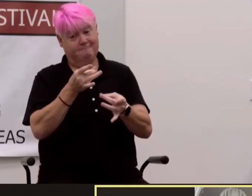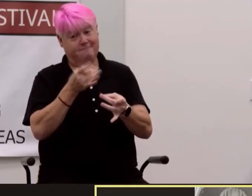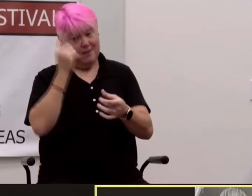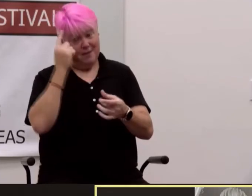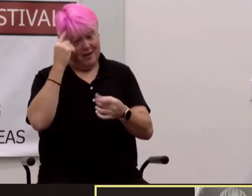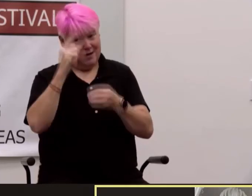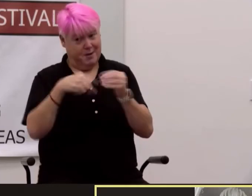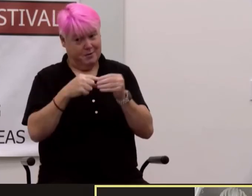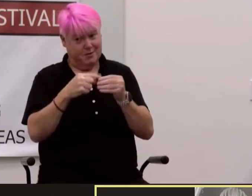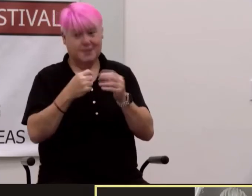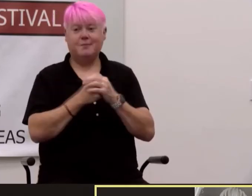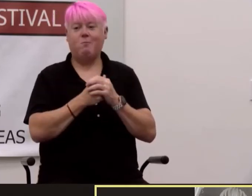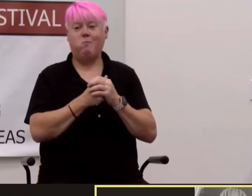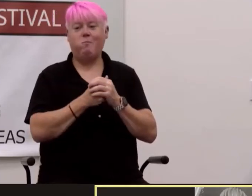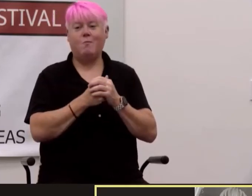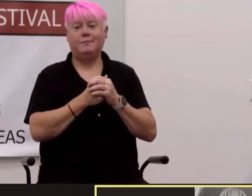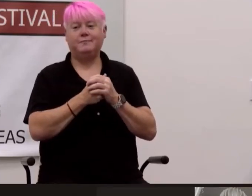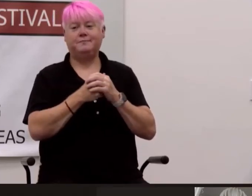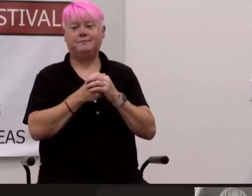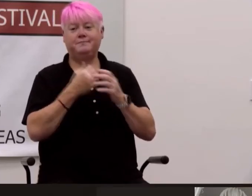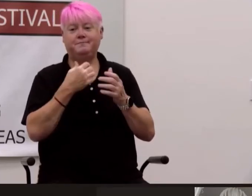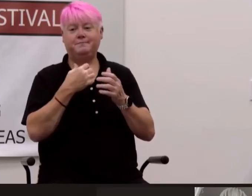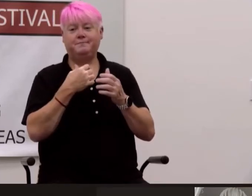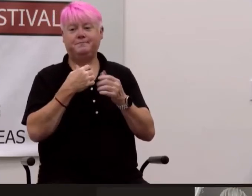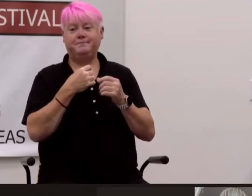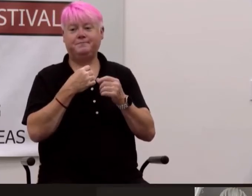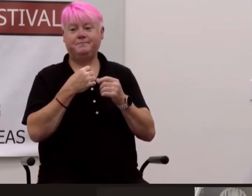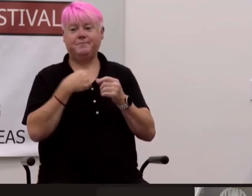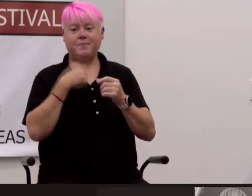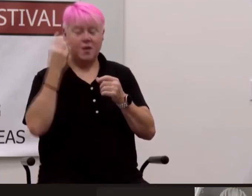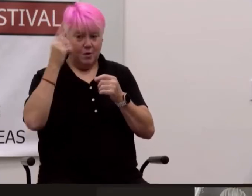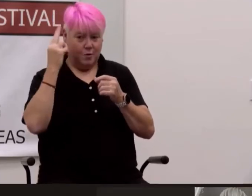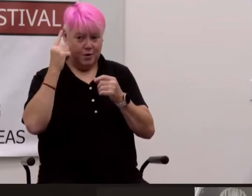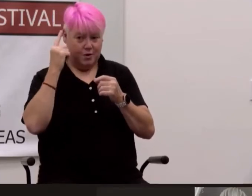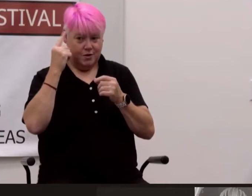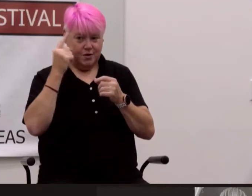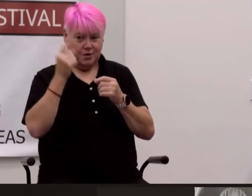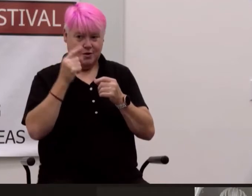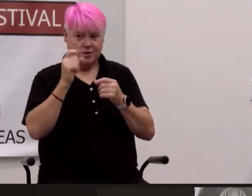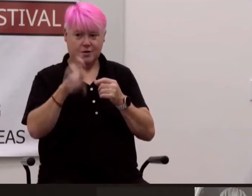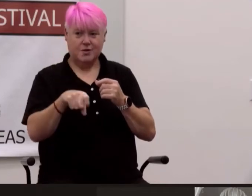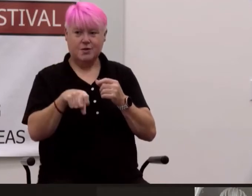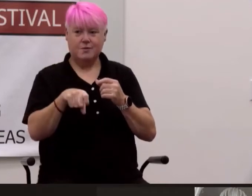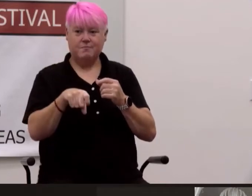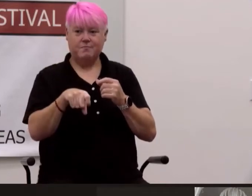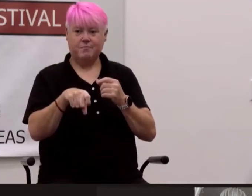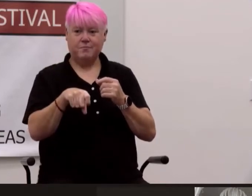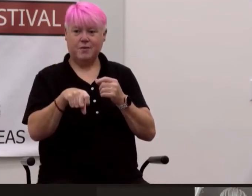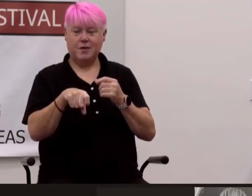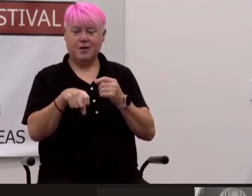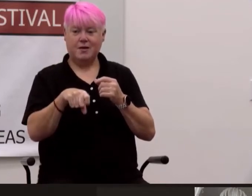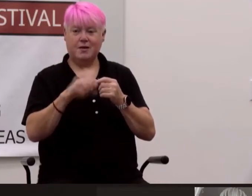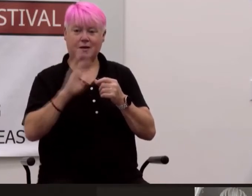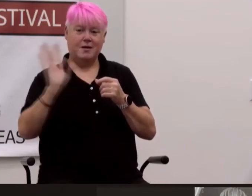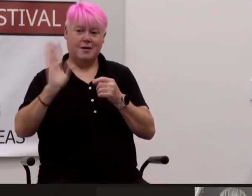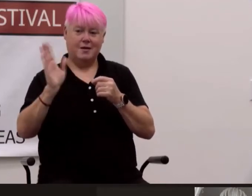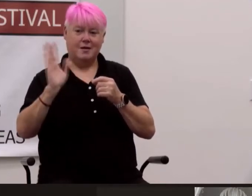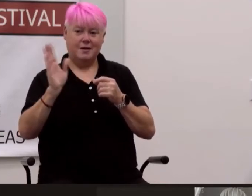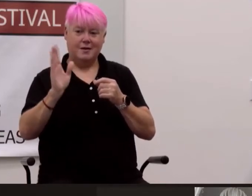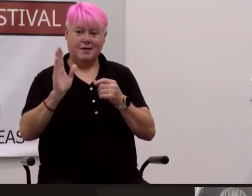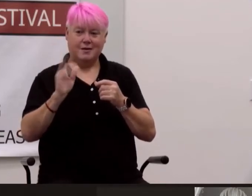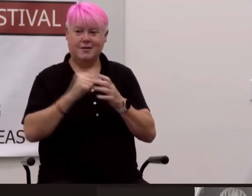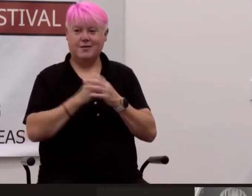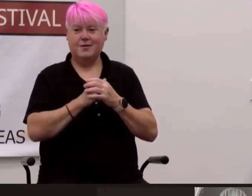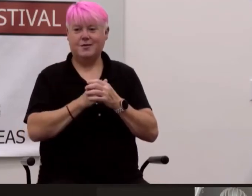It was fun. I wonder, so should we be hello everybody in attendee lounge, do